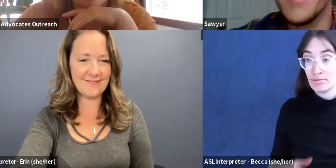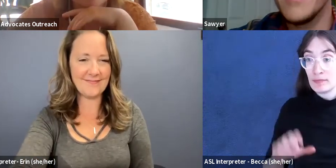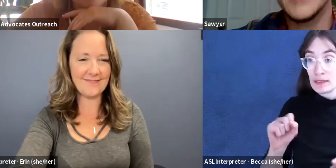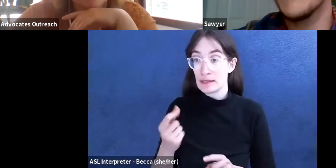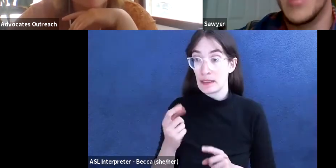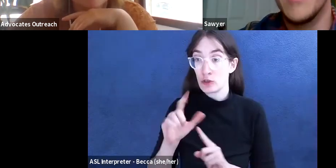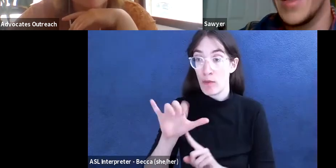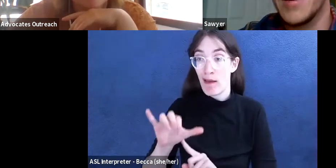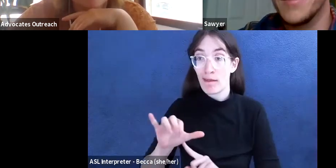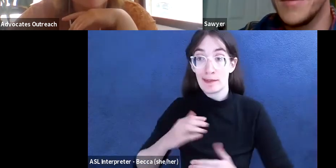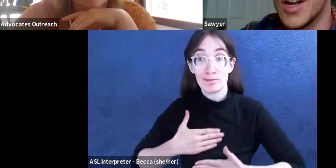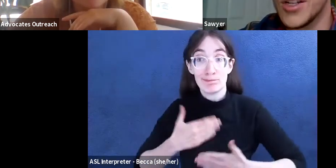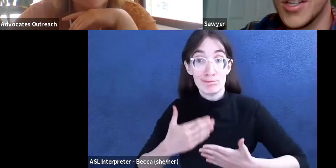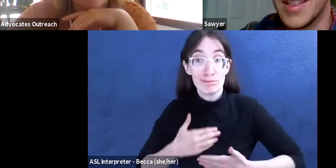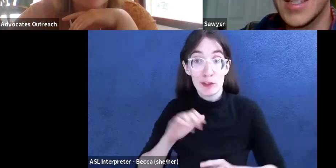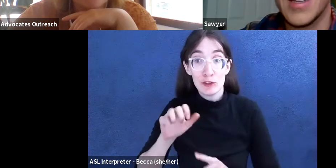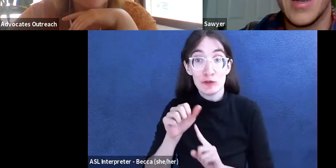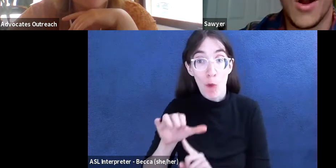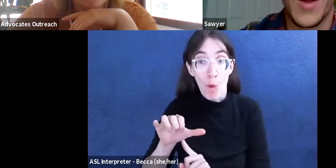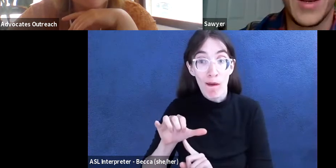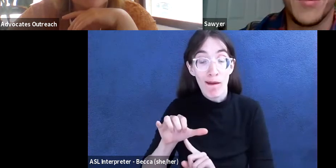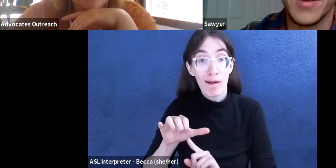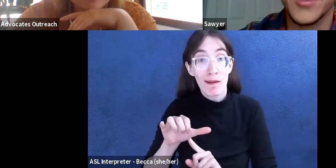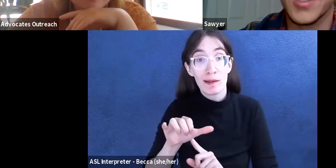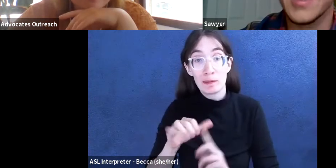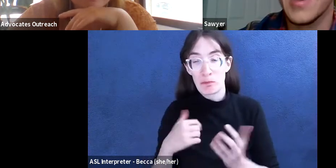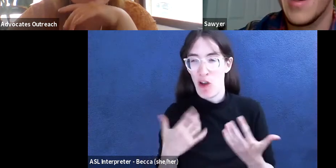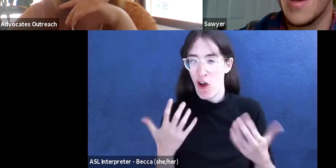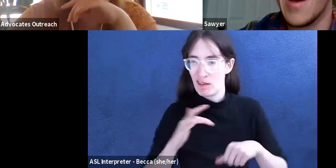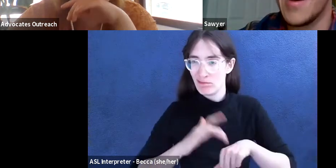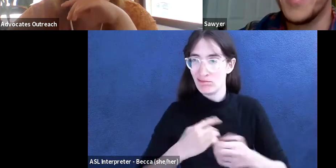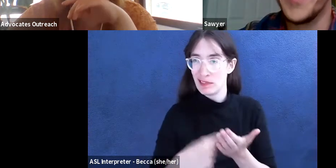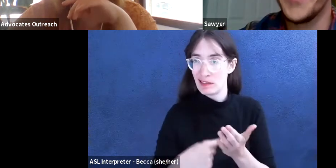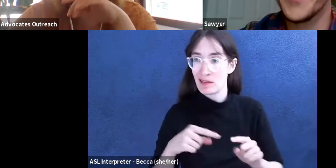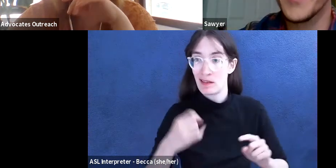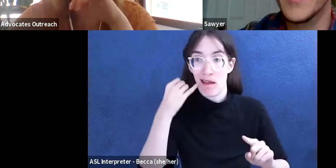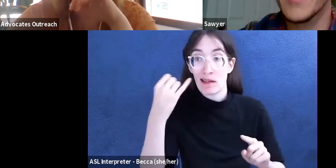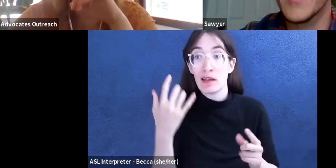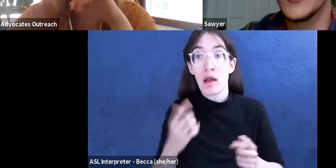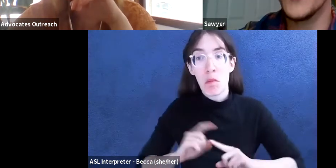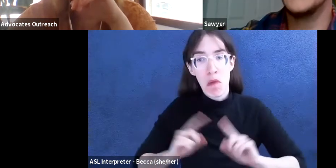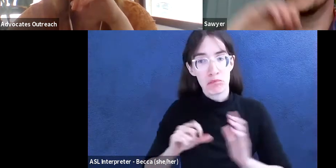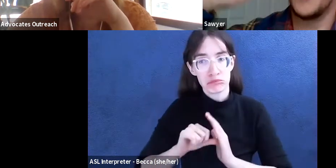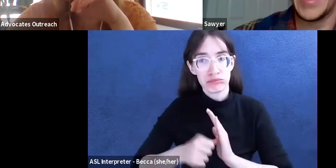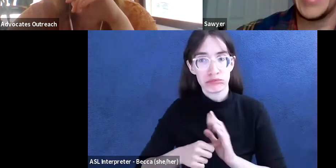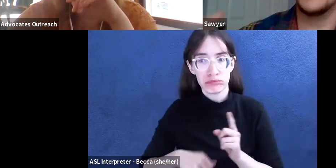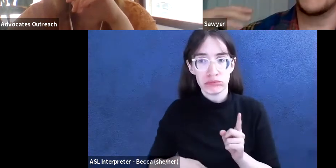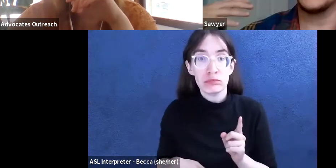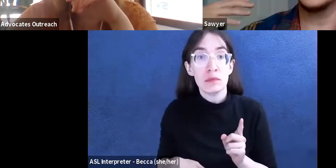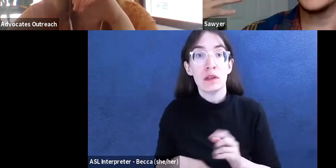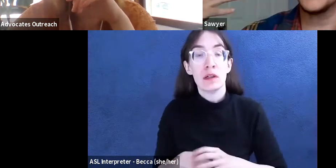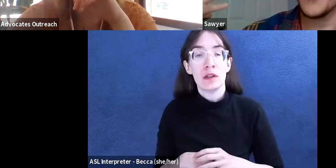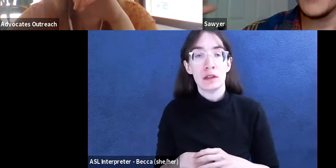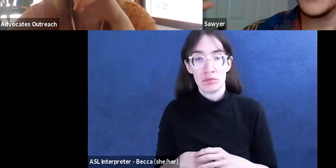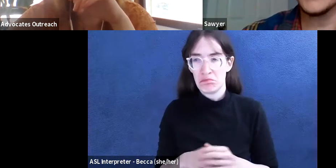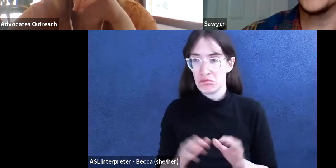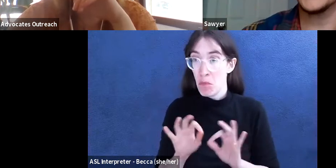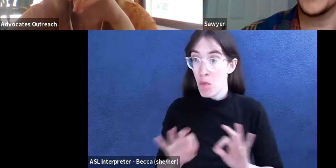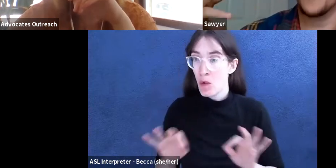way. And some people have considered all of this controversial, but